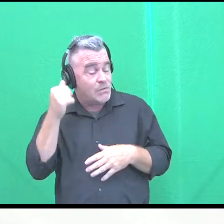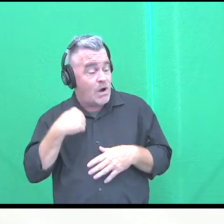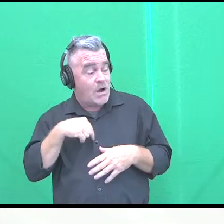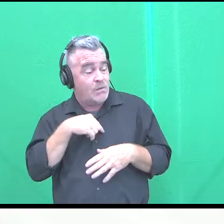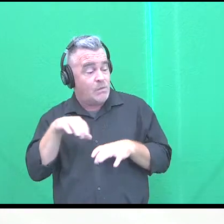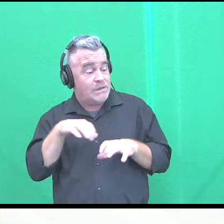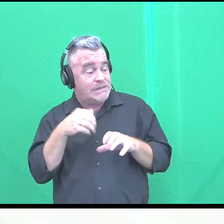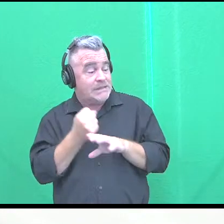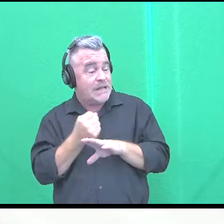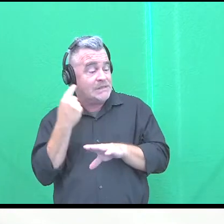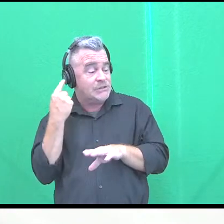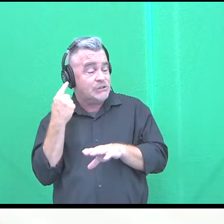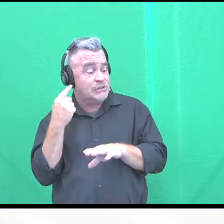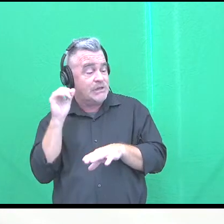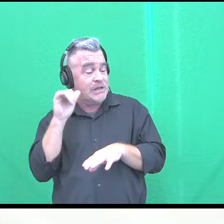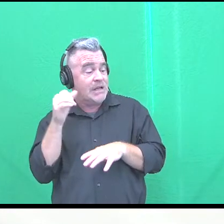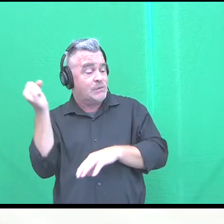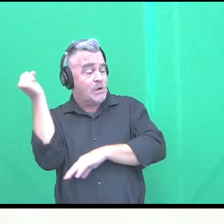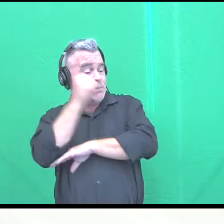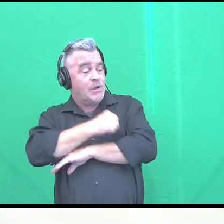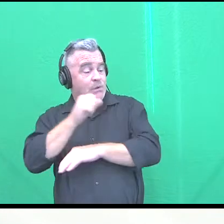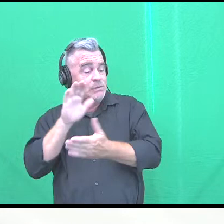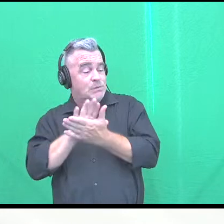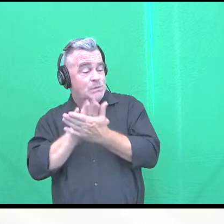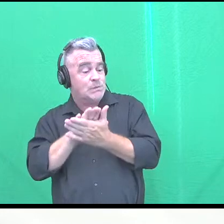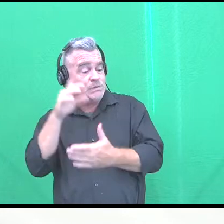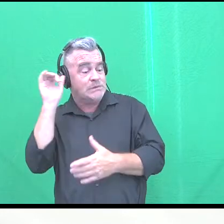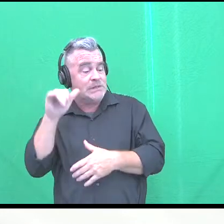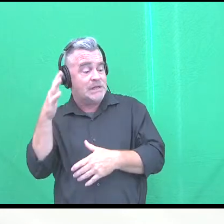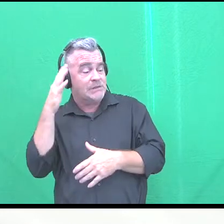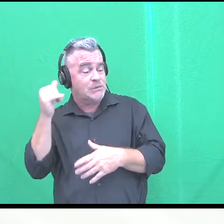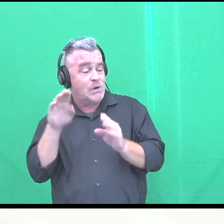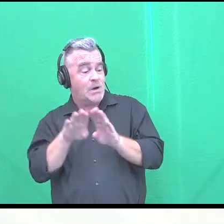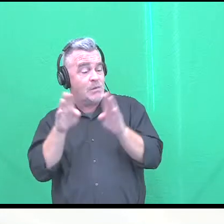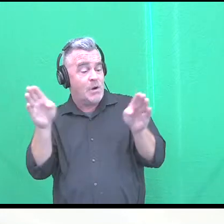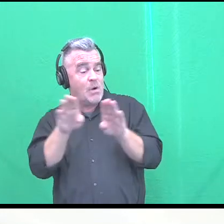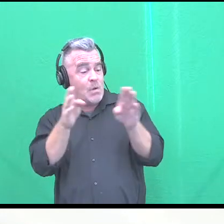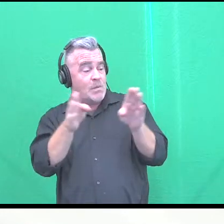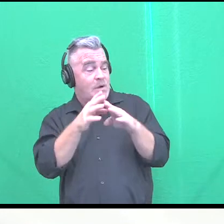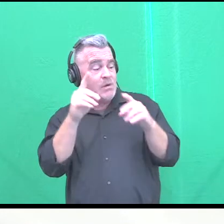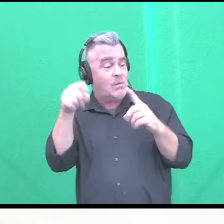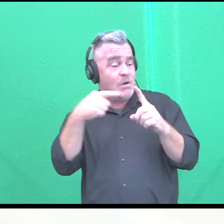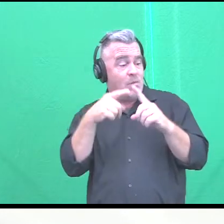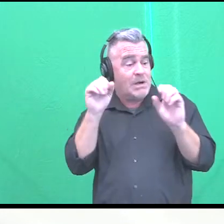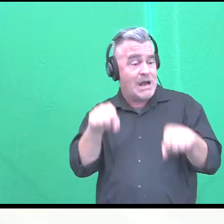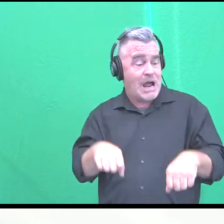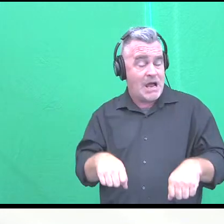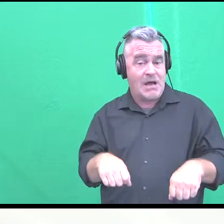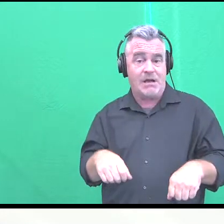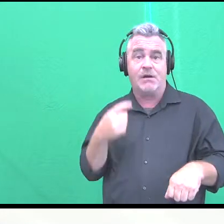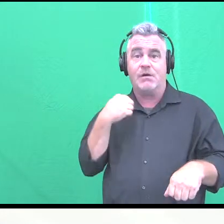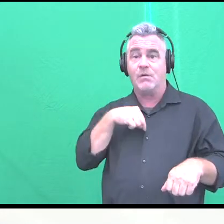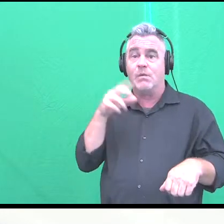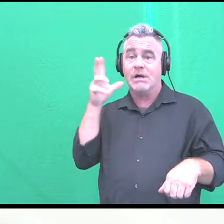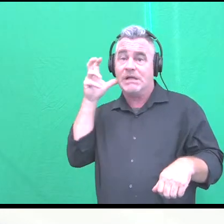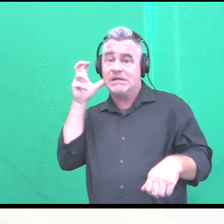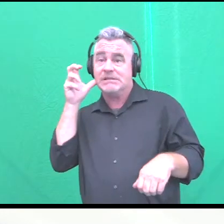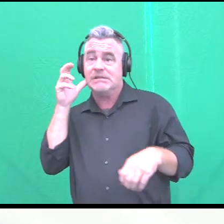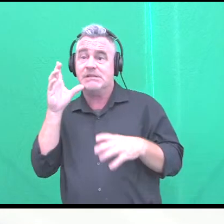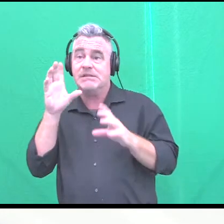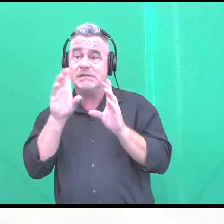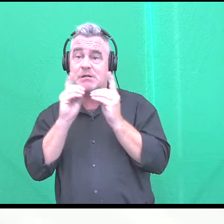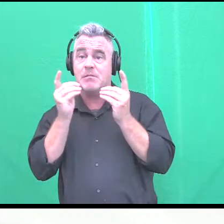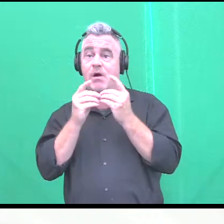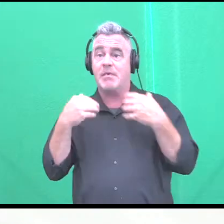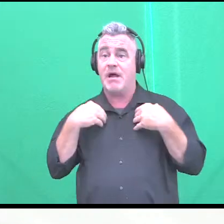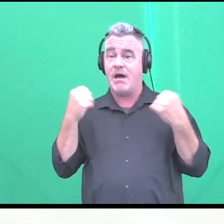did last year. It's why we closed when we closed. It's why we started reopening when we started reopening. We do listen to the departments of health. We